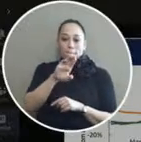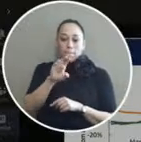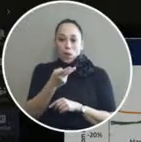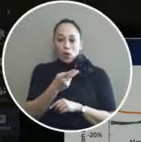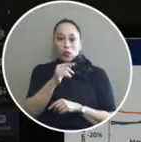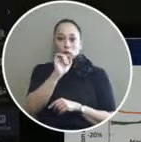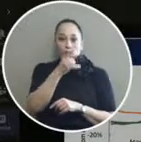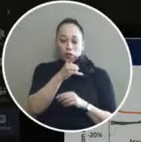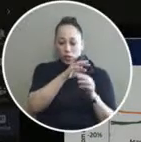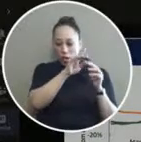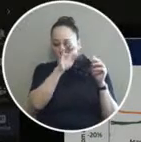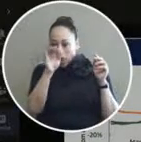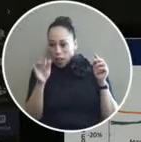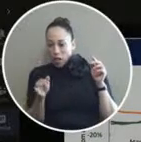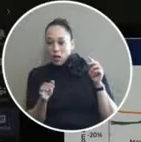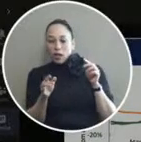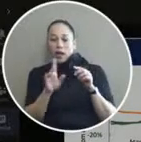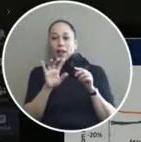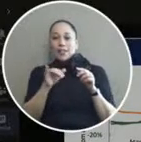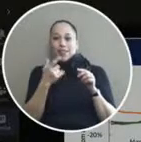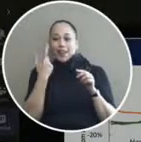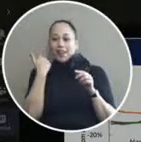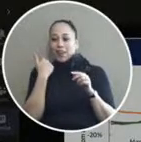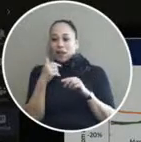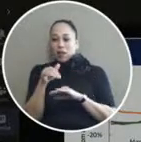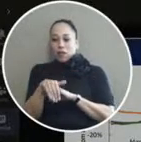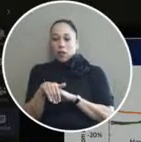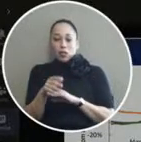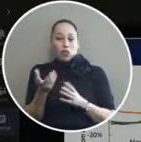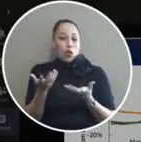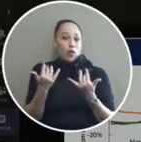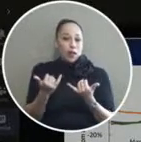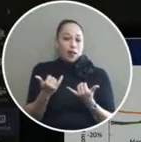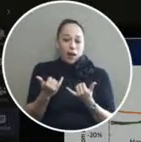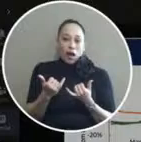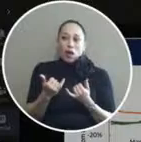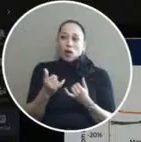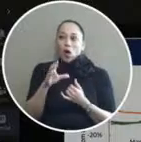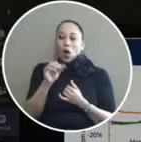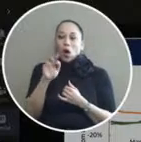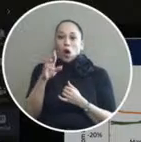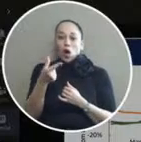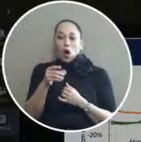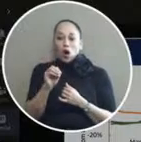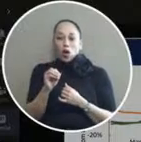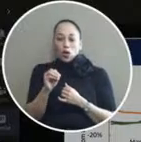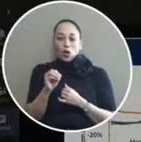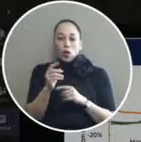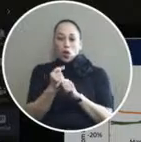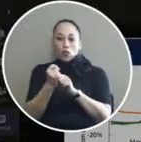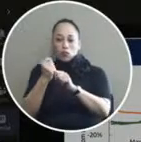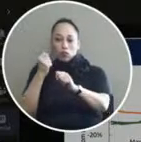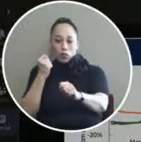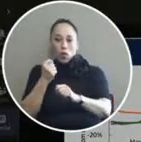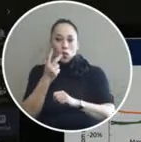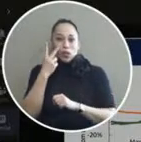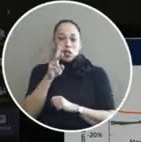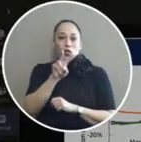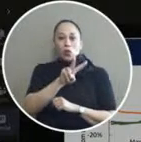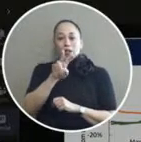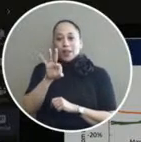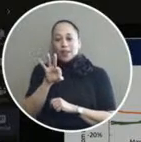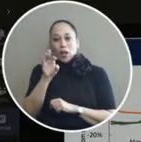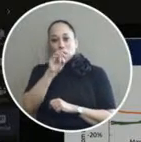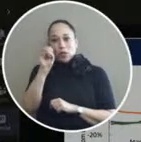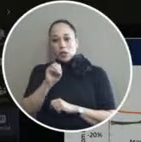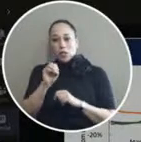all the way through, like I said, last night at midnight. So right now on cargo, we are seeing a 29% decline